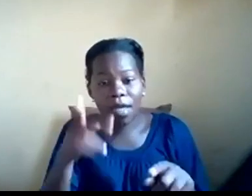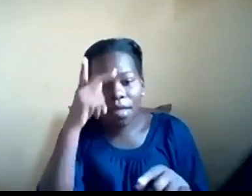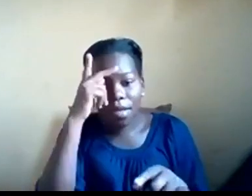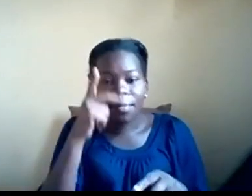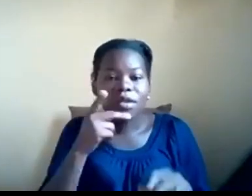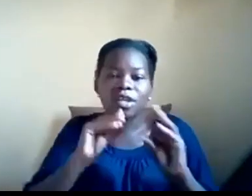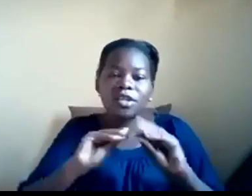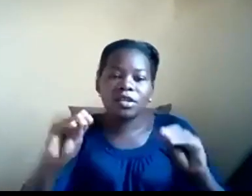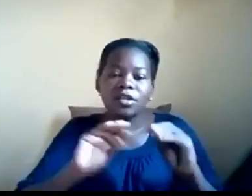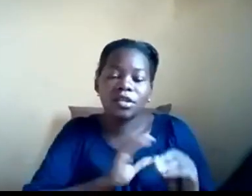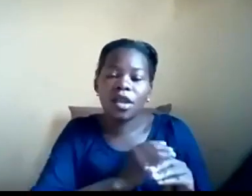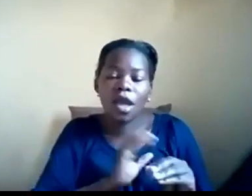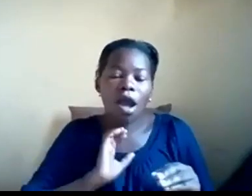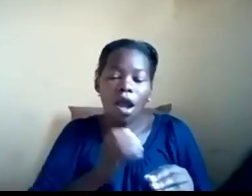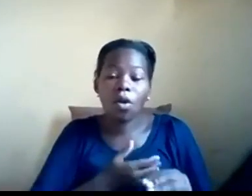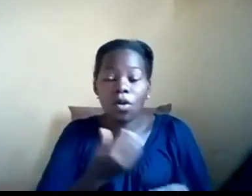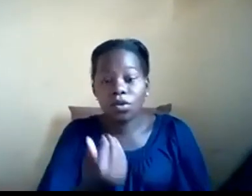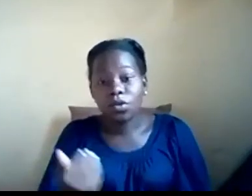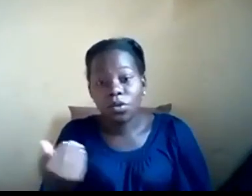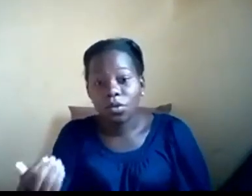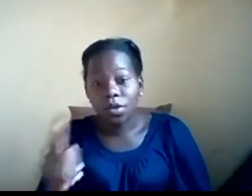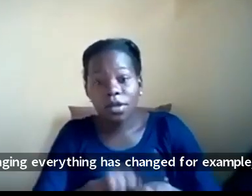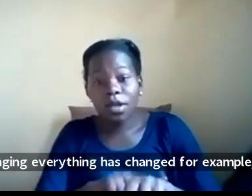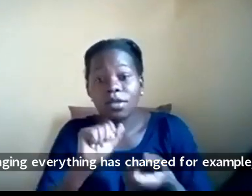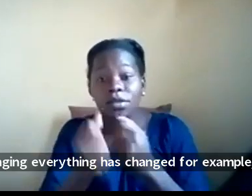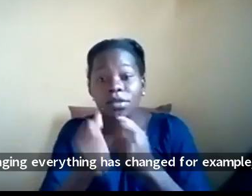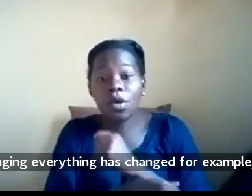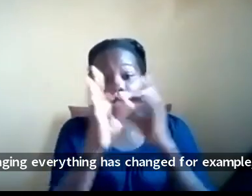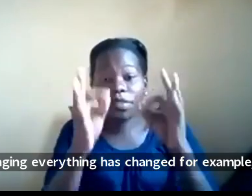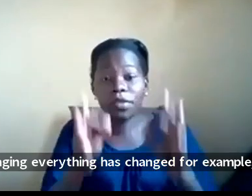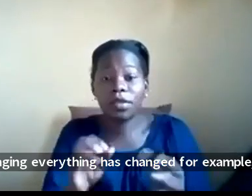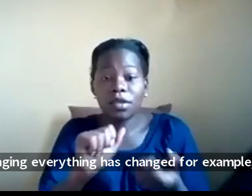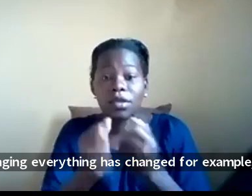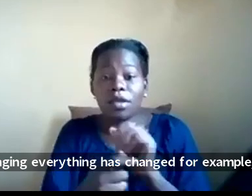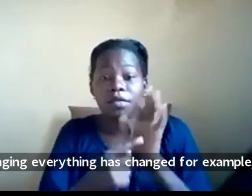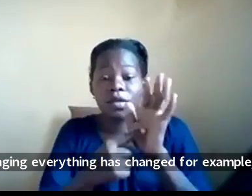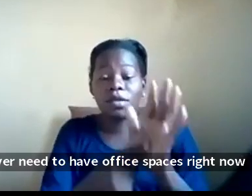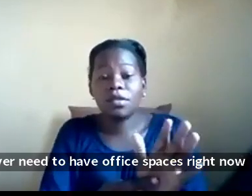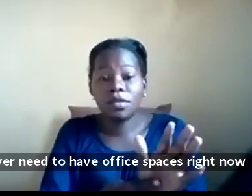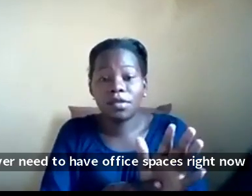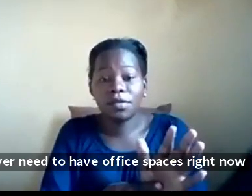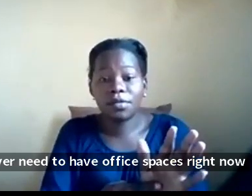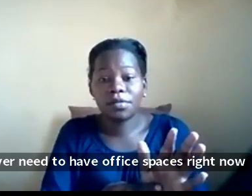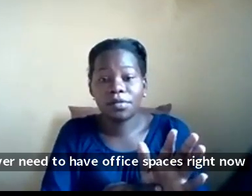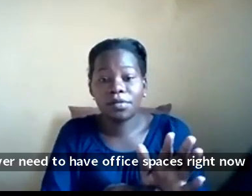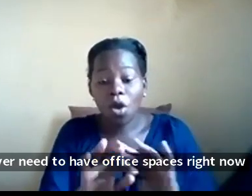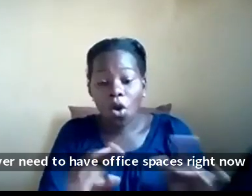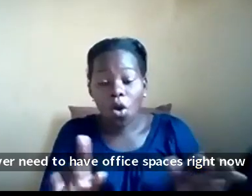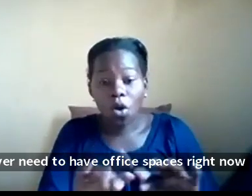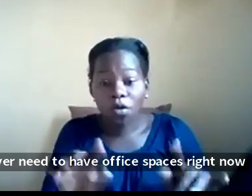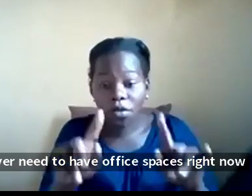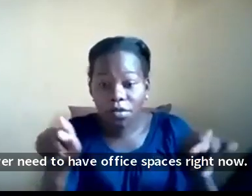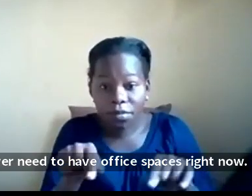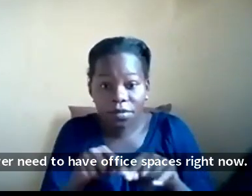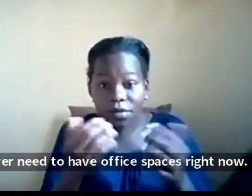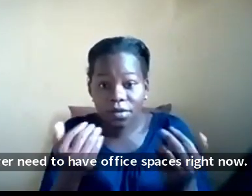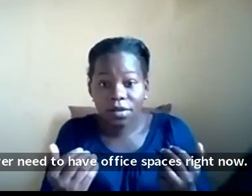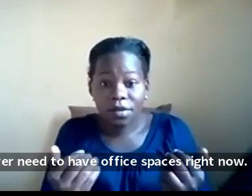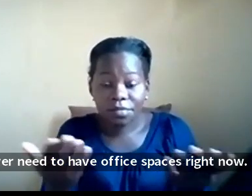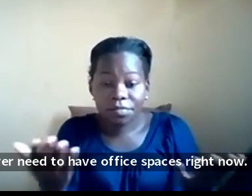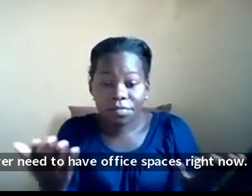are changing, everything has changed. For example, we might never need to have office spaces right now. NACE may never need to spend thousands